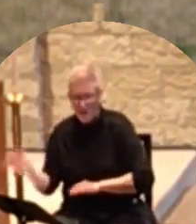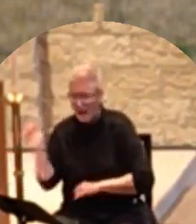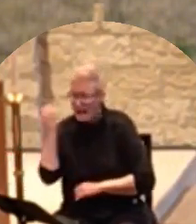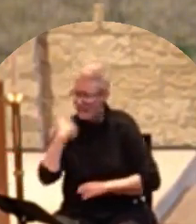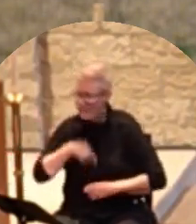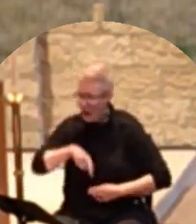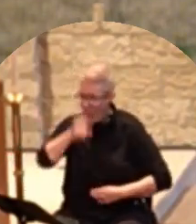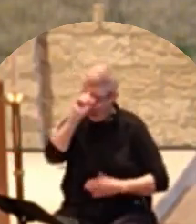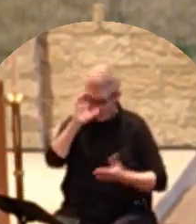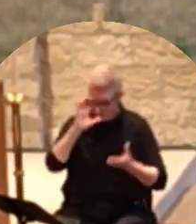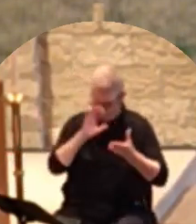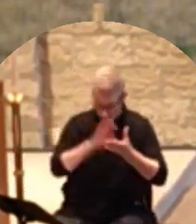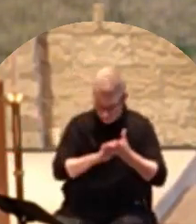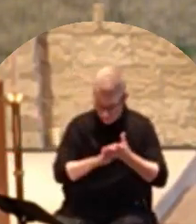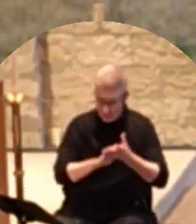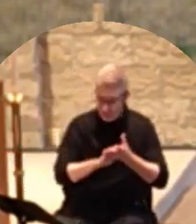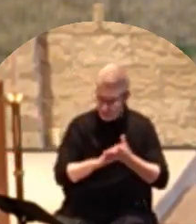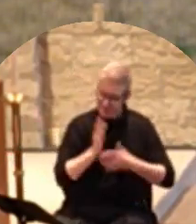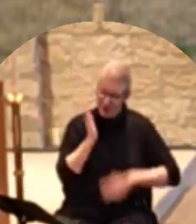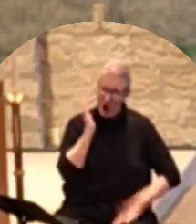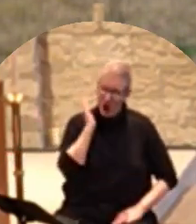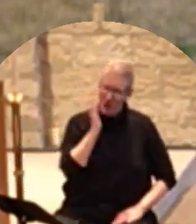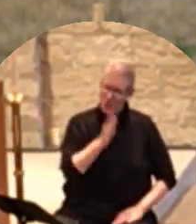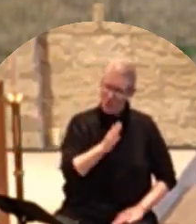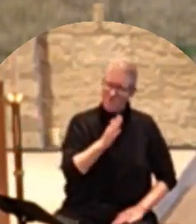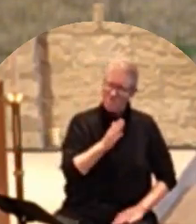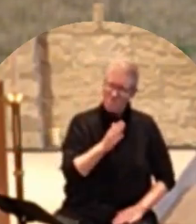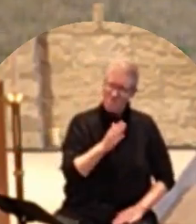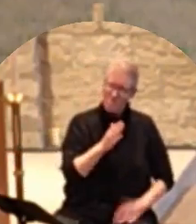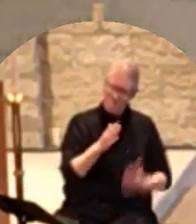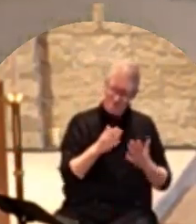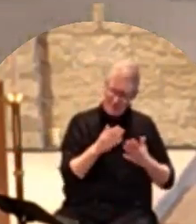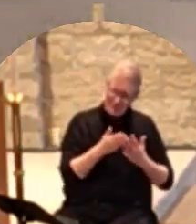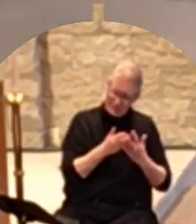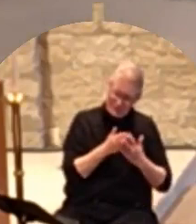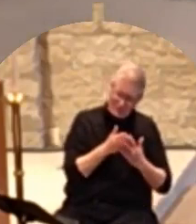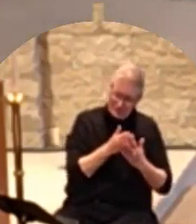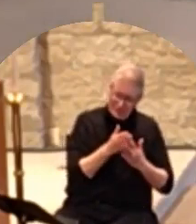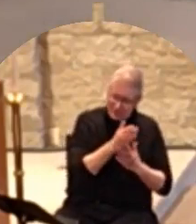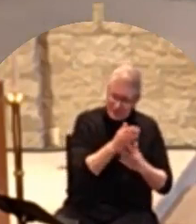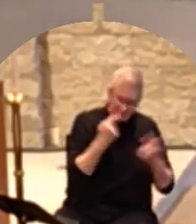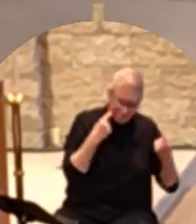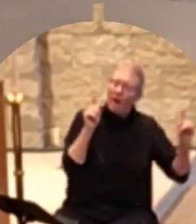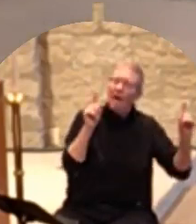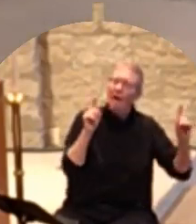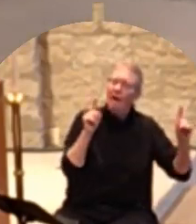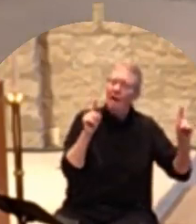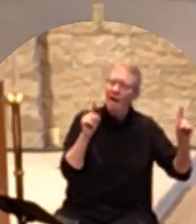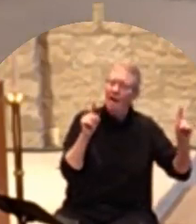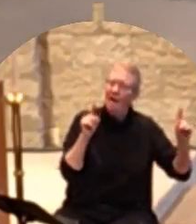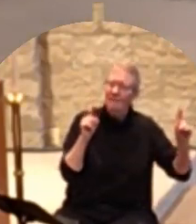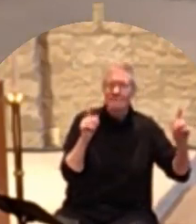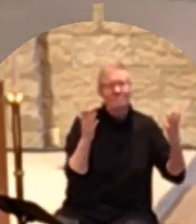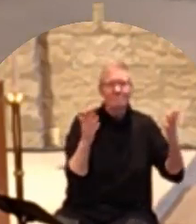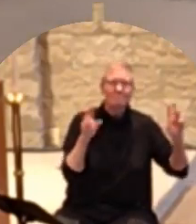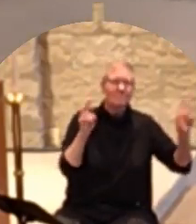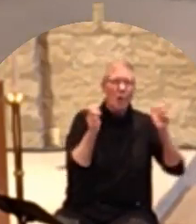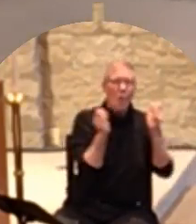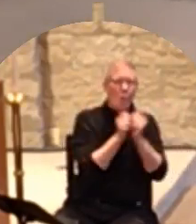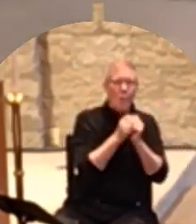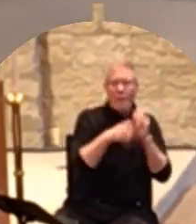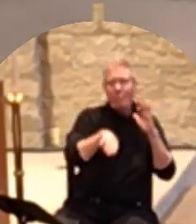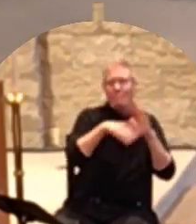believing that I am going to come through this with bells on, as we say, come through in a better situation, then